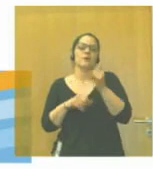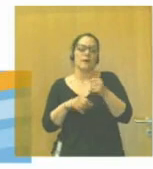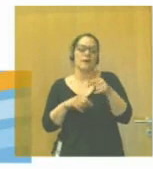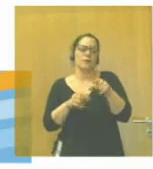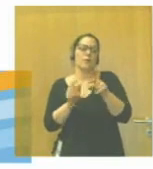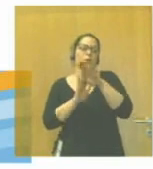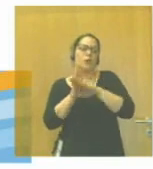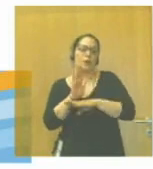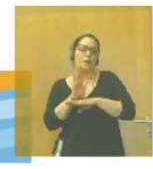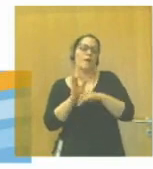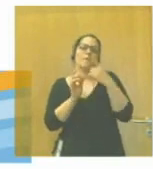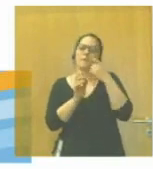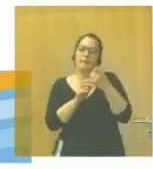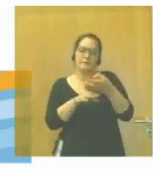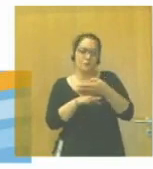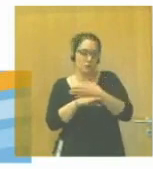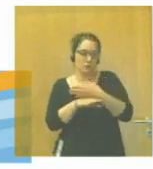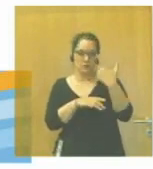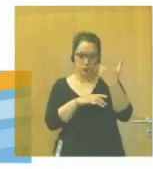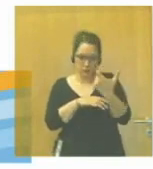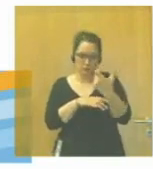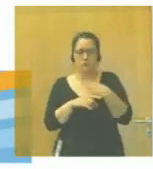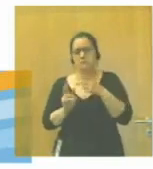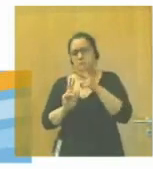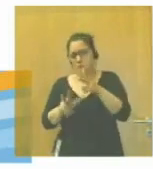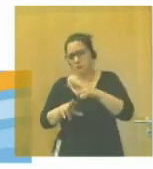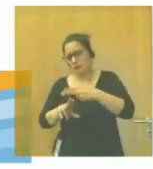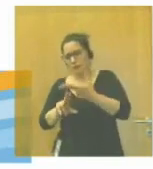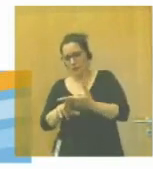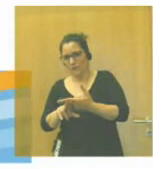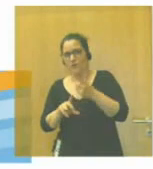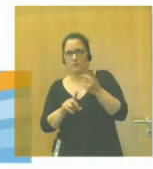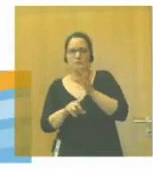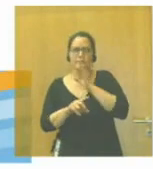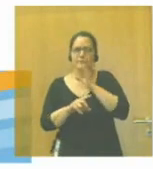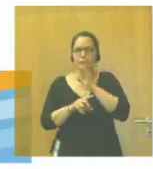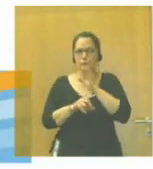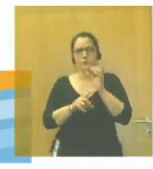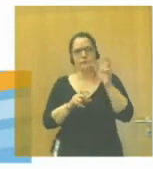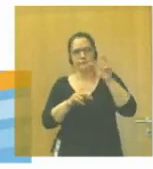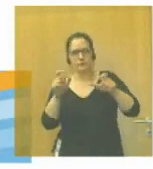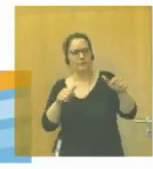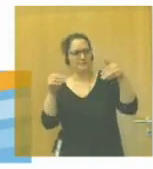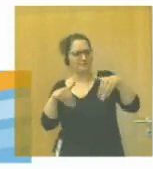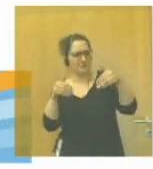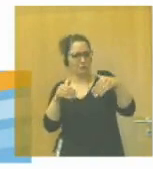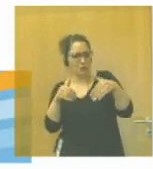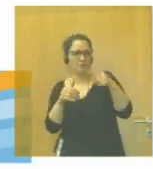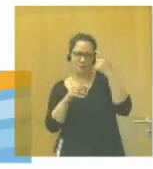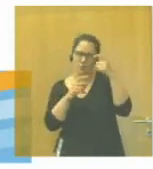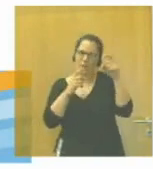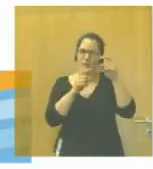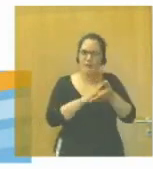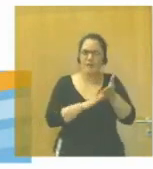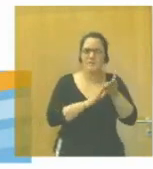communitysuicideprevention.org. Again, you know, as I said, in the U.S., a lot of people have really great intents, and they say, somebody in my community died by suicide.